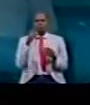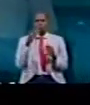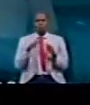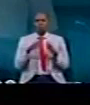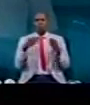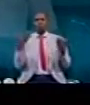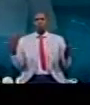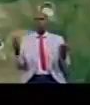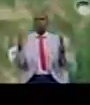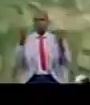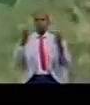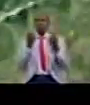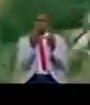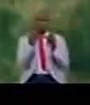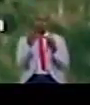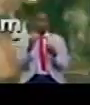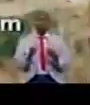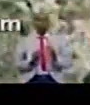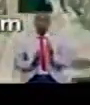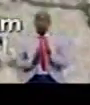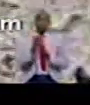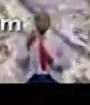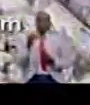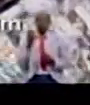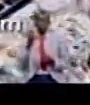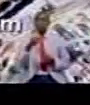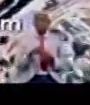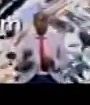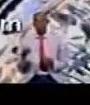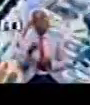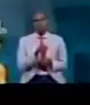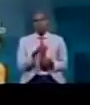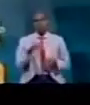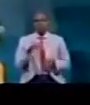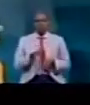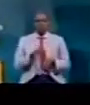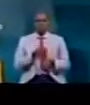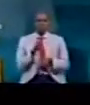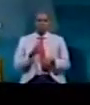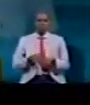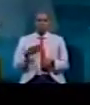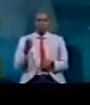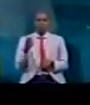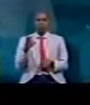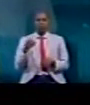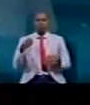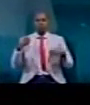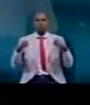will be able to fill the gap, O Lord, in the